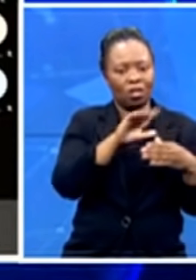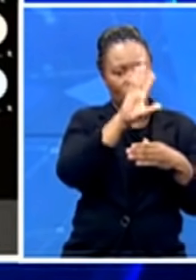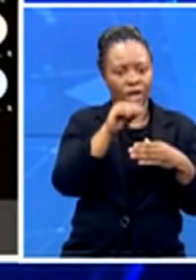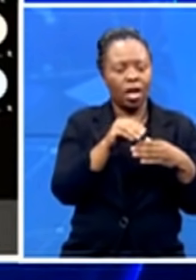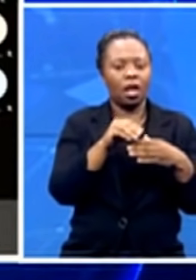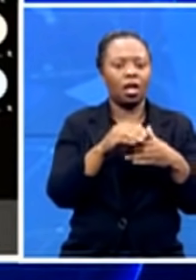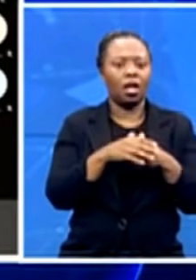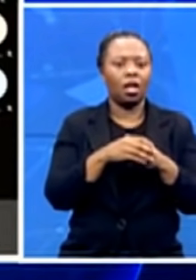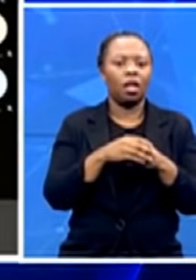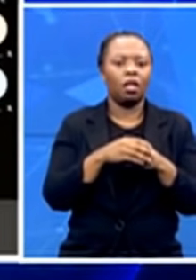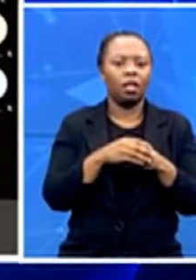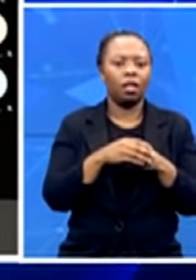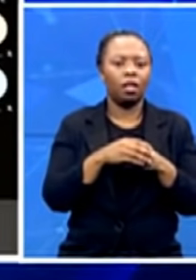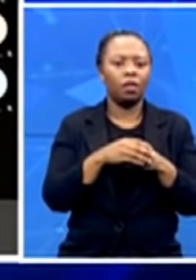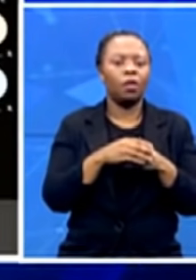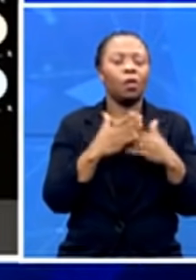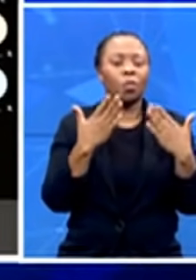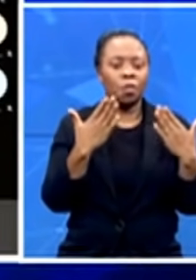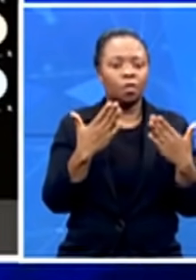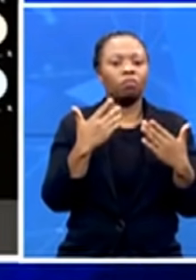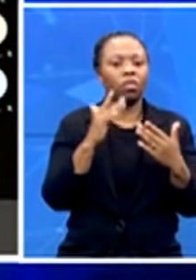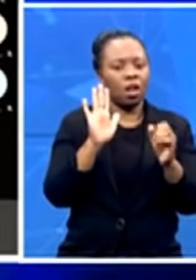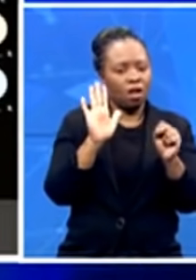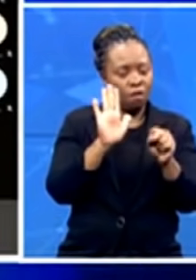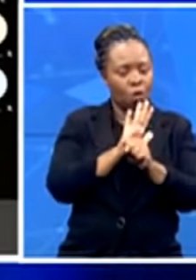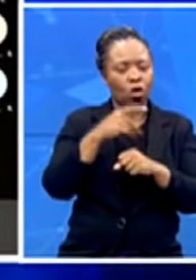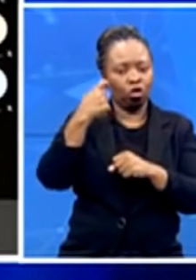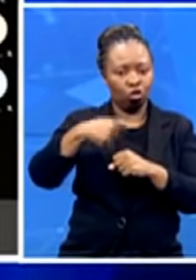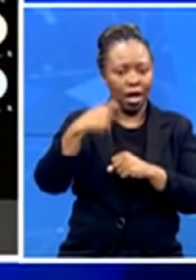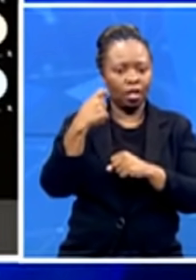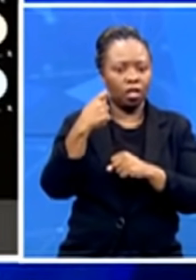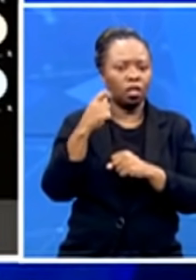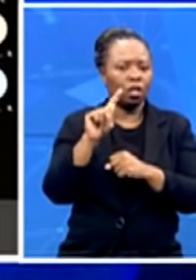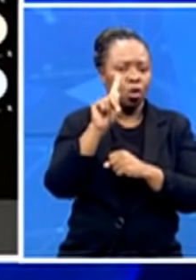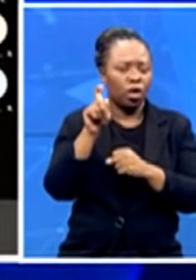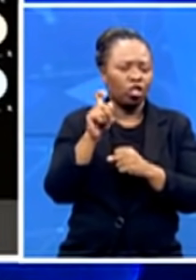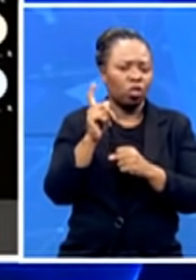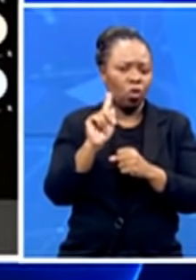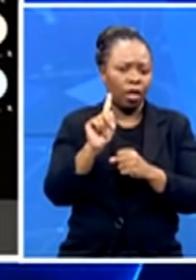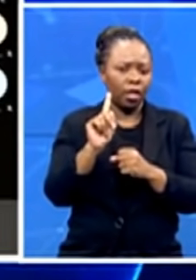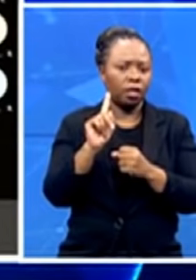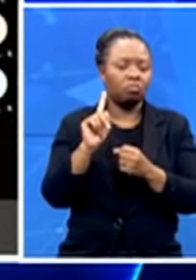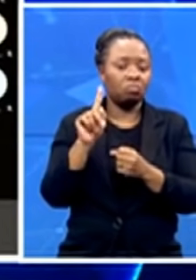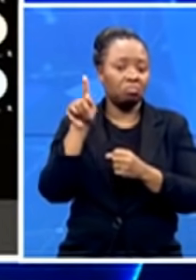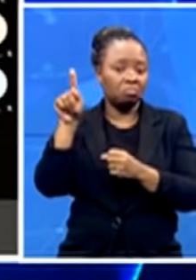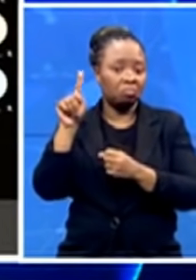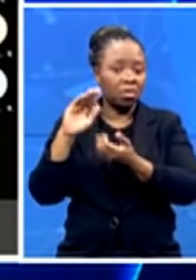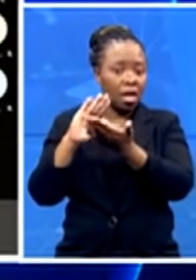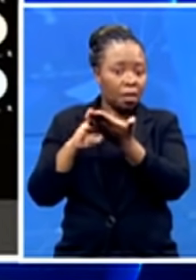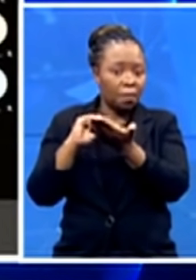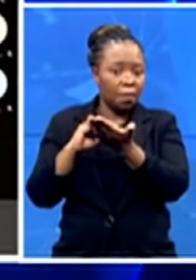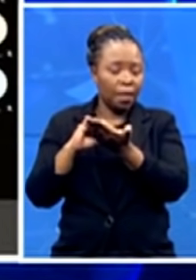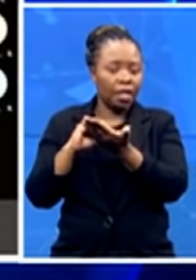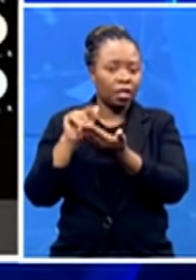in the judgment with the question of whether the suspension of Mr. Magashule ultimately was punitive